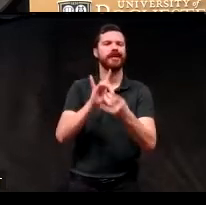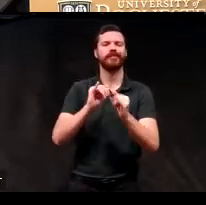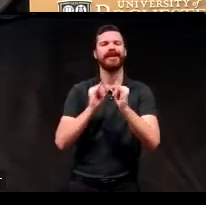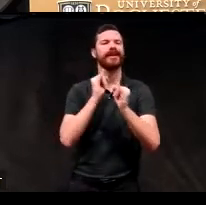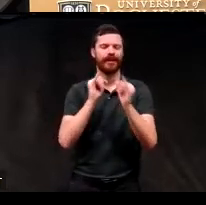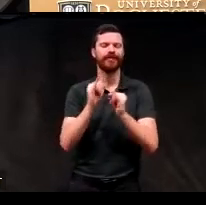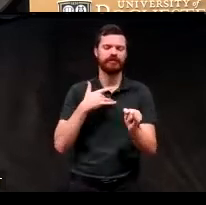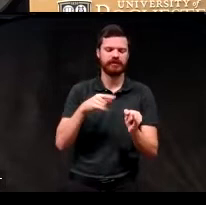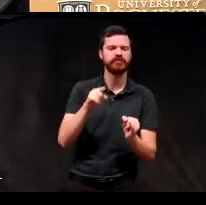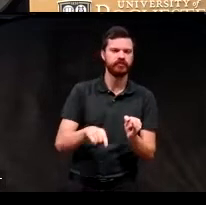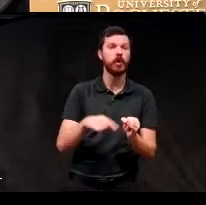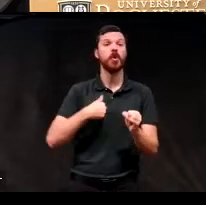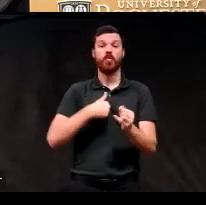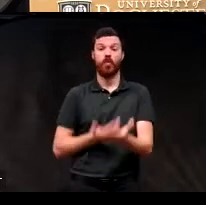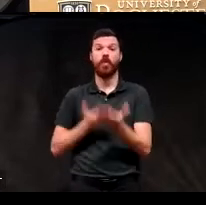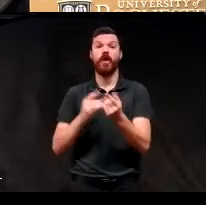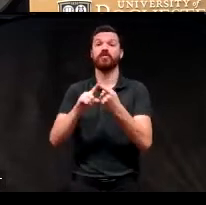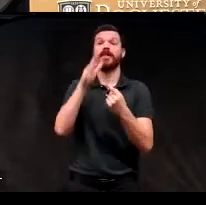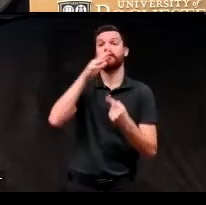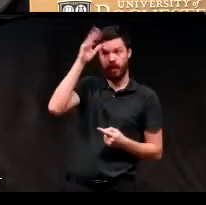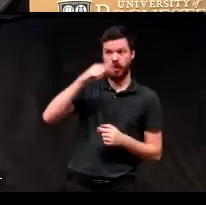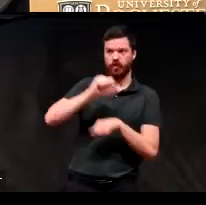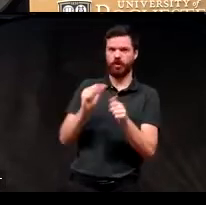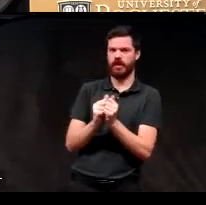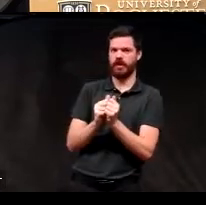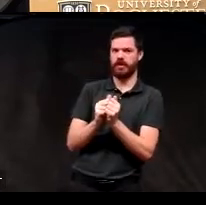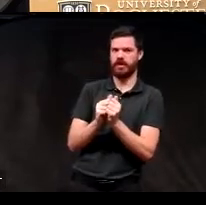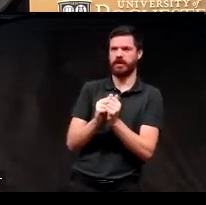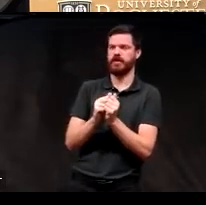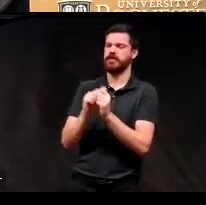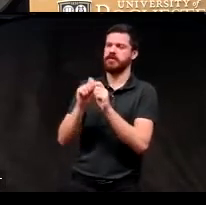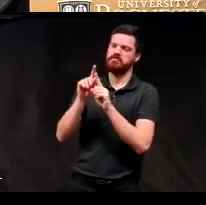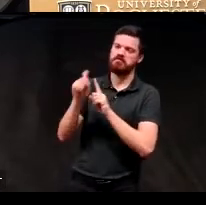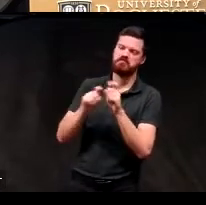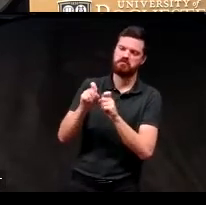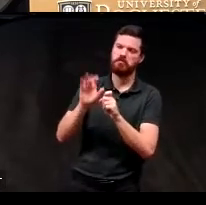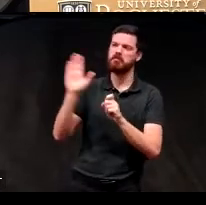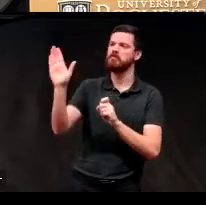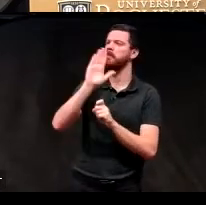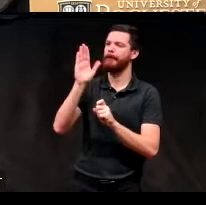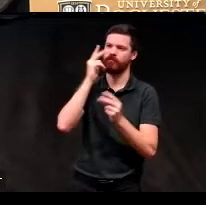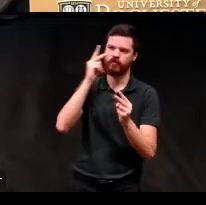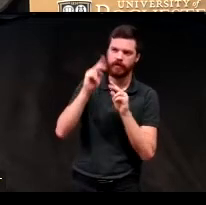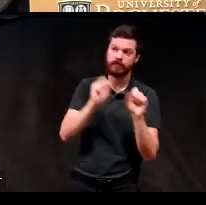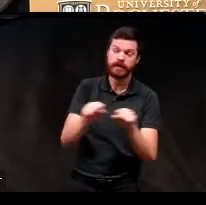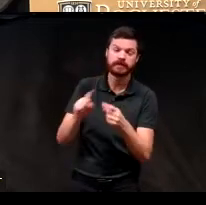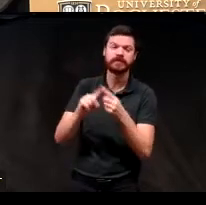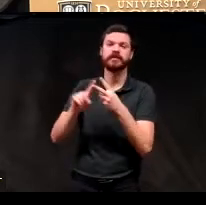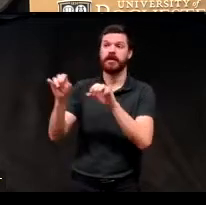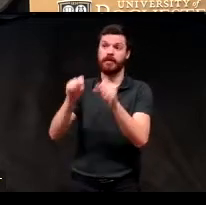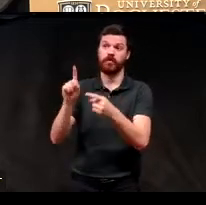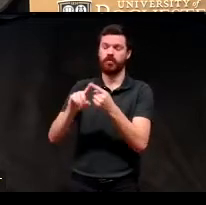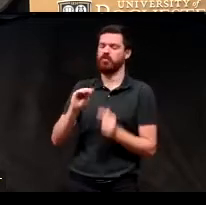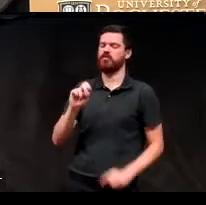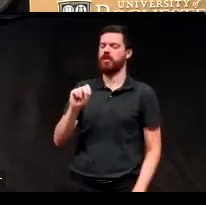we offer those questions to the parents that we're working with to get a sense of their reflective capacity and their capacity to mentalize.